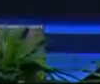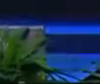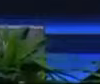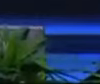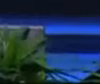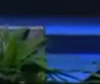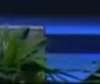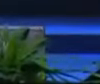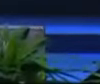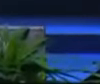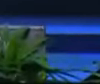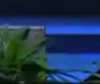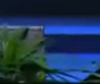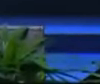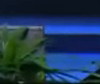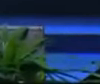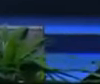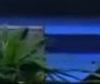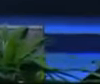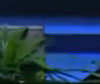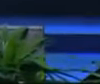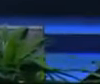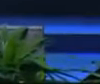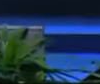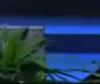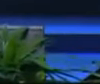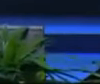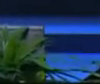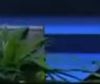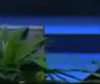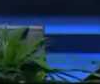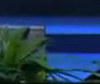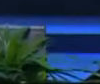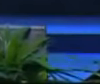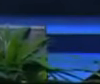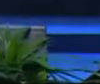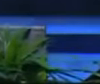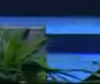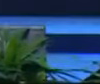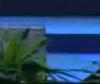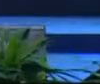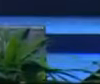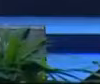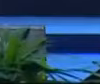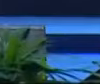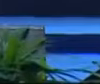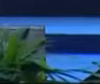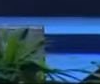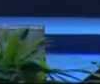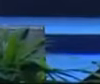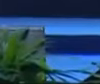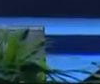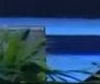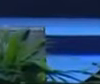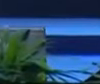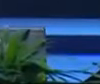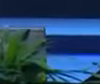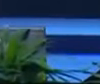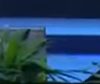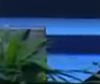to. And they said, we have an idea. Instead of continuing in pride and